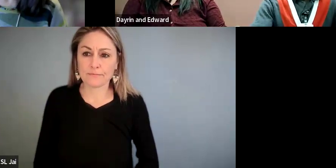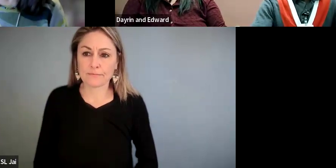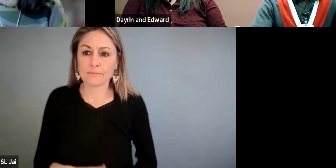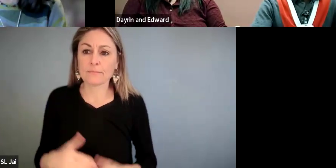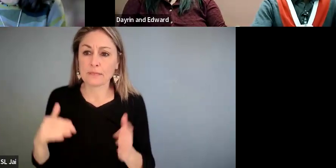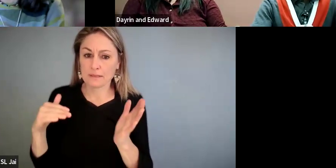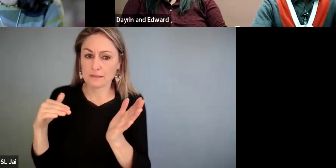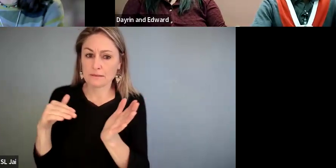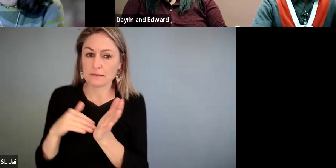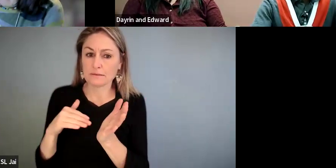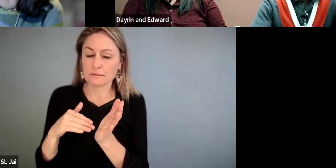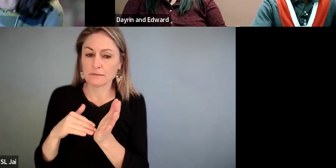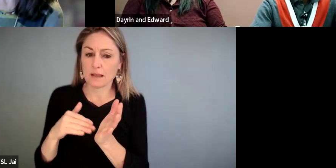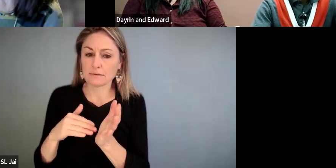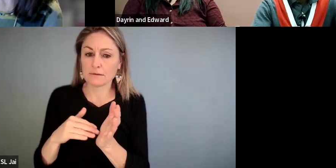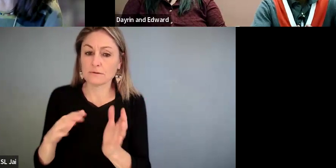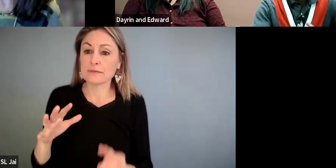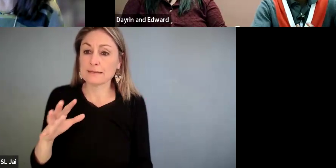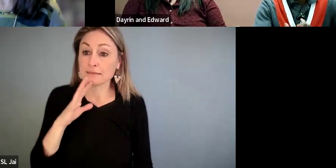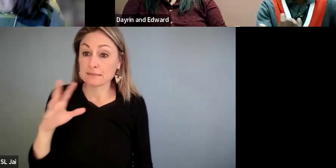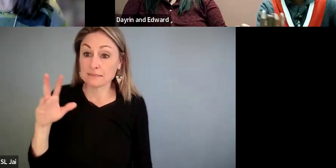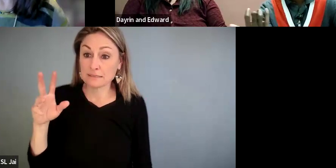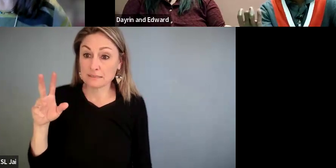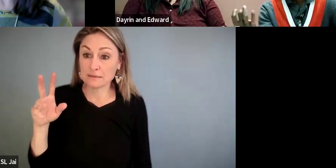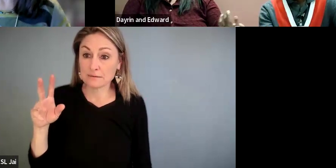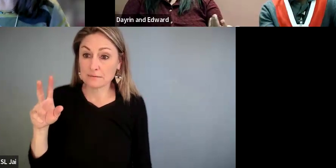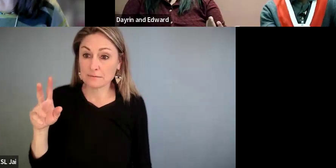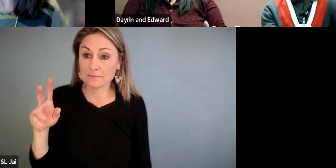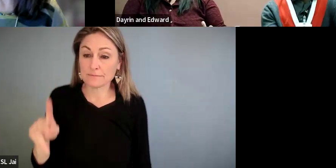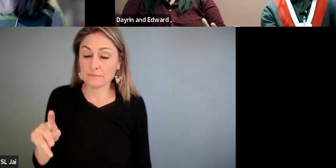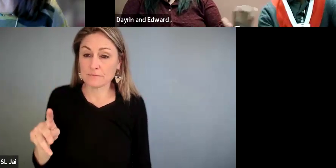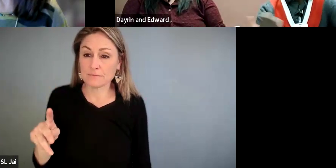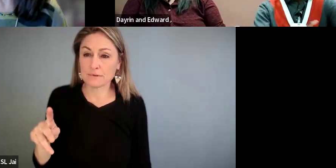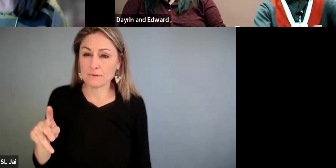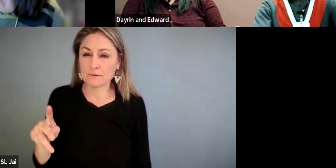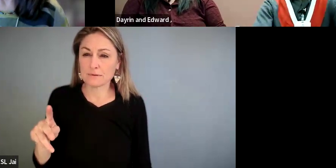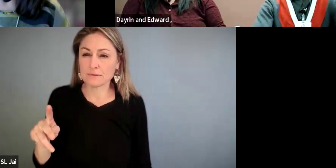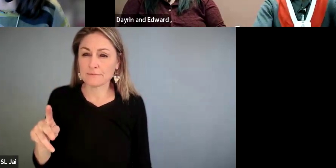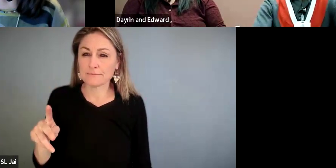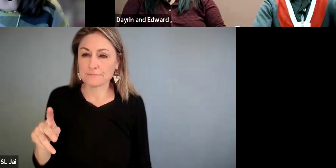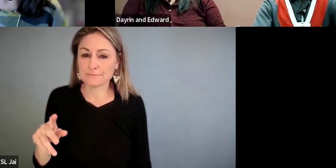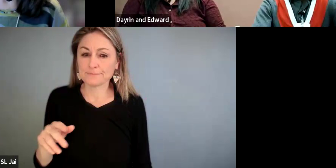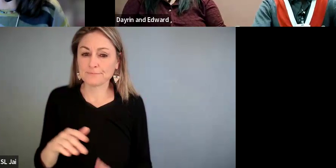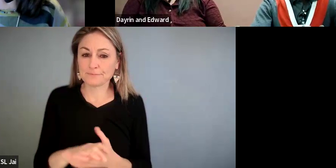Did you focus? And did the doctor treat you with respect?